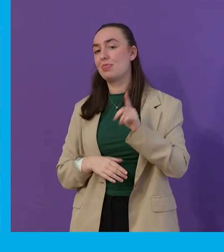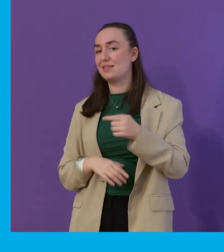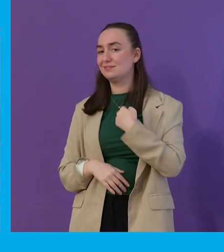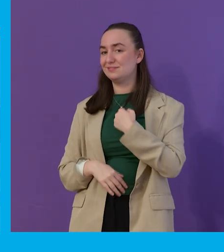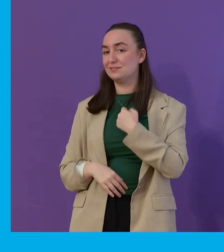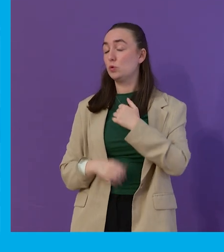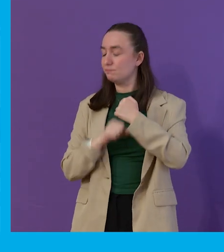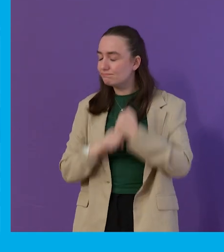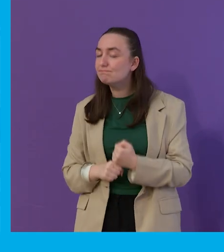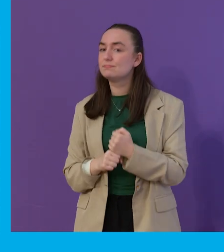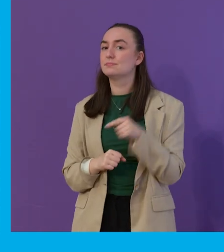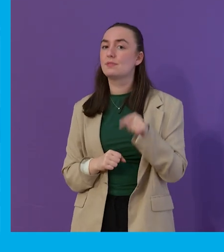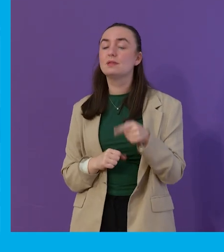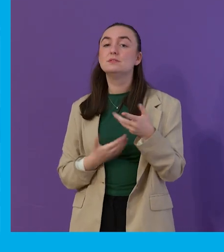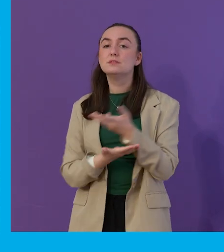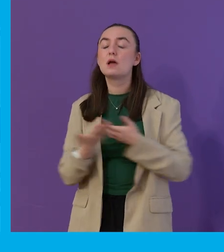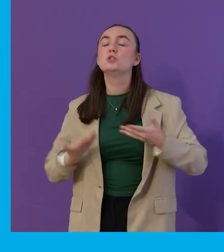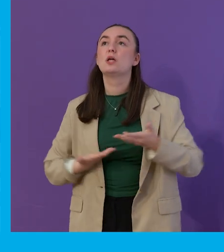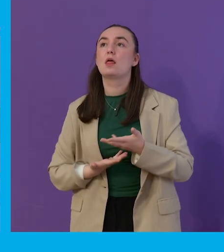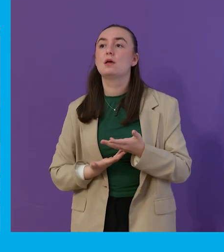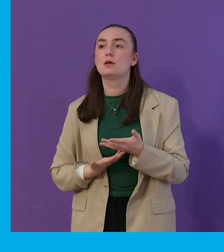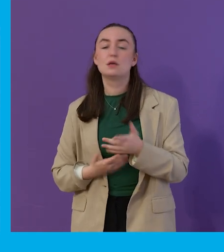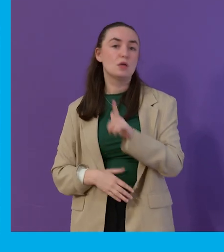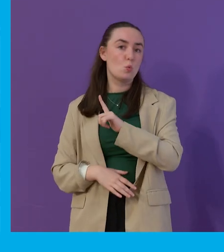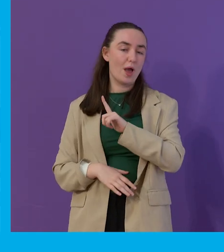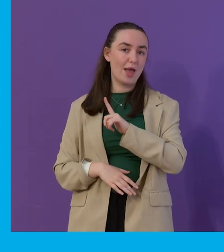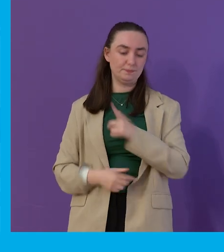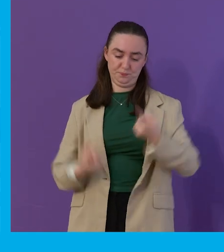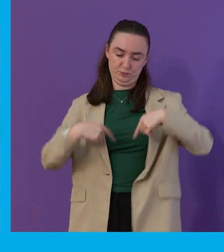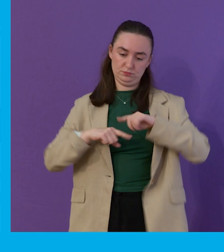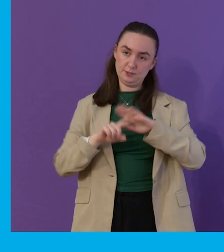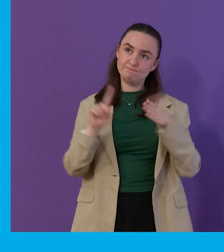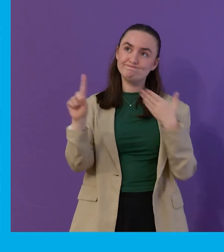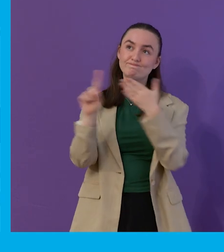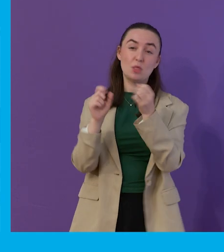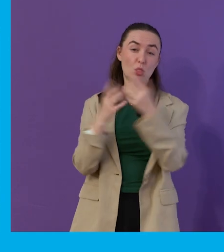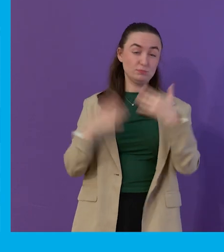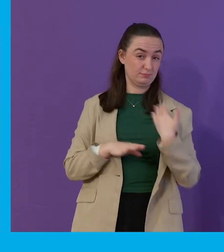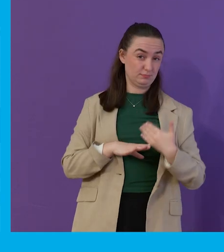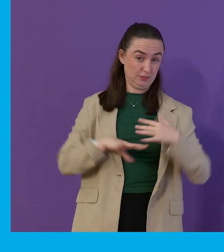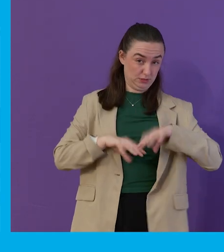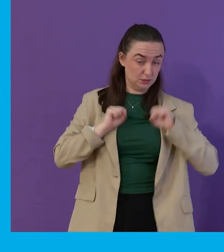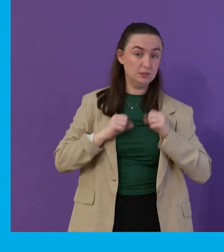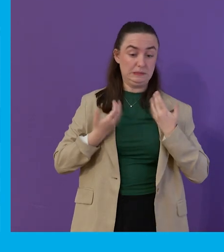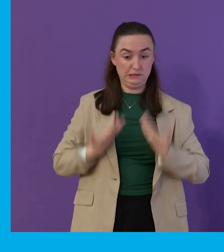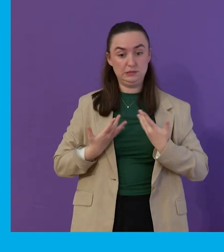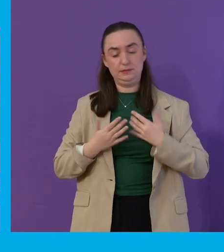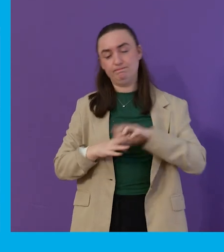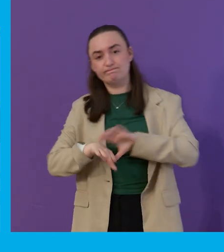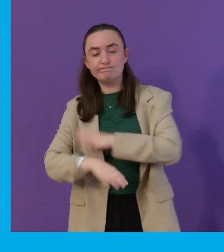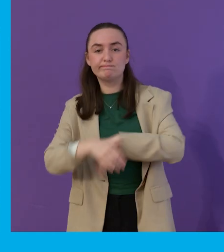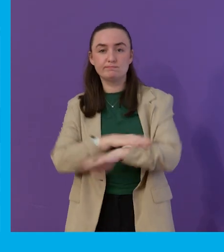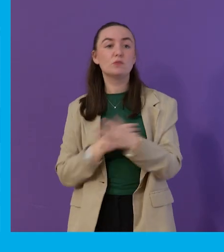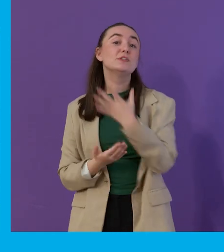honest discussion, because we're embarking on a lot of work. We're looking at the single